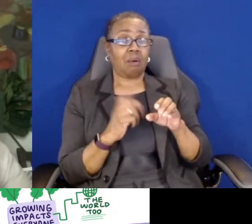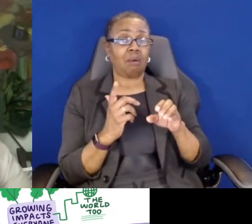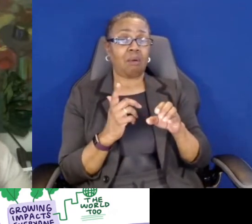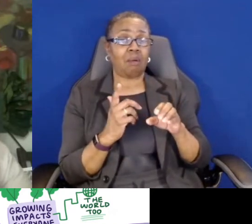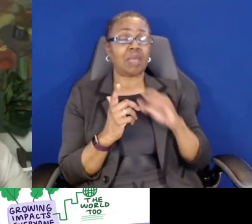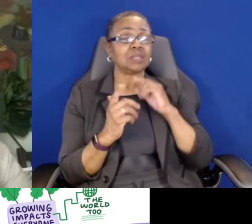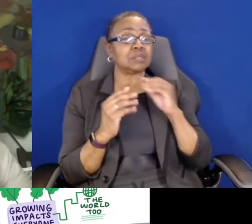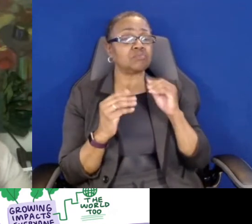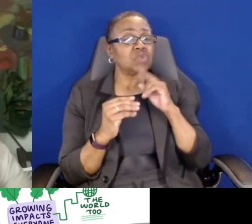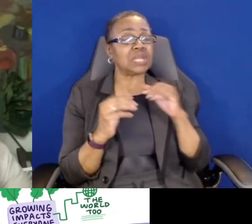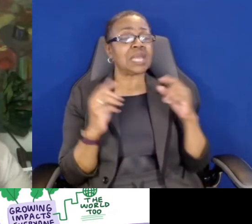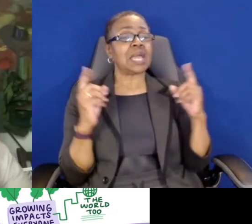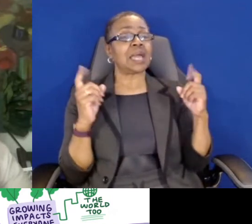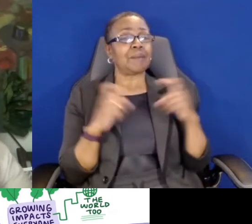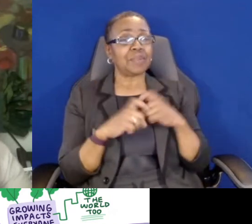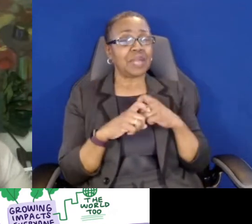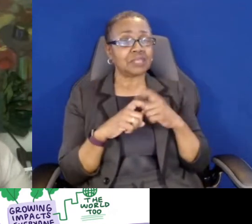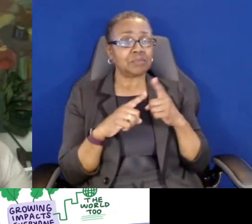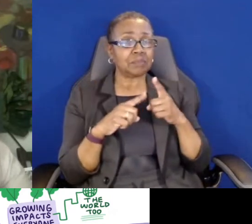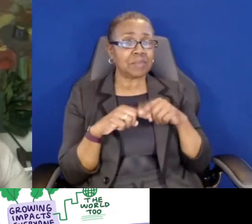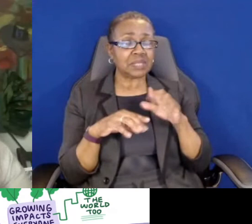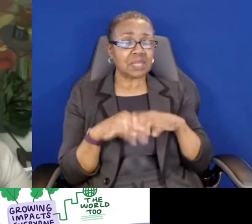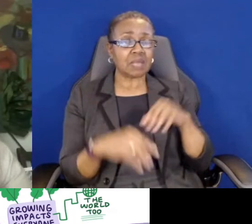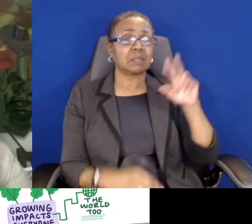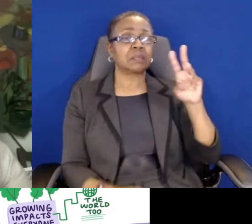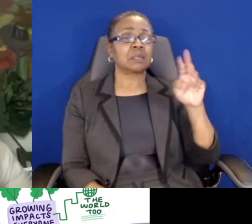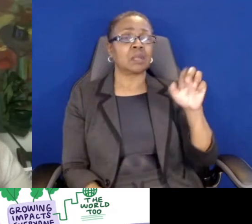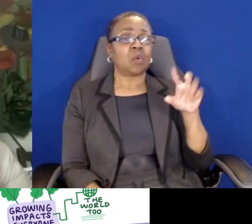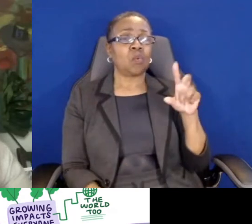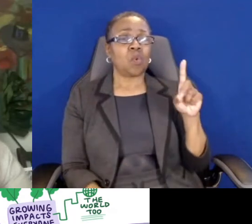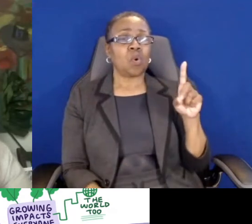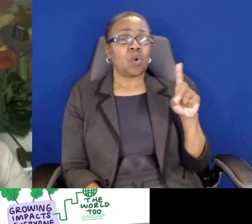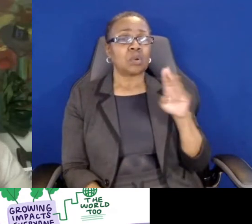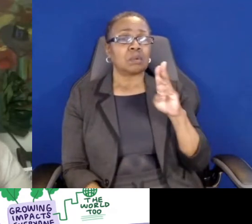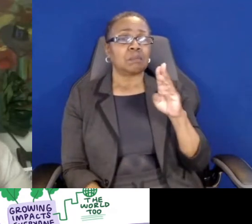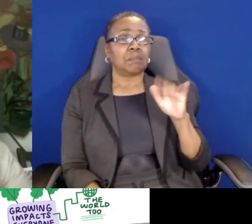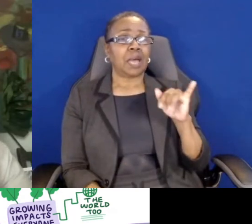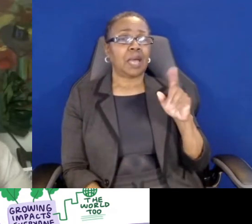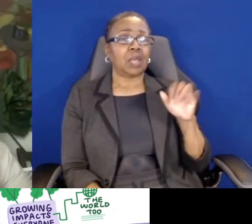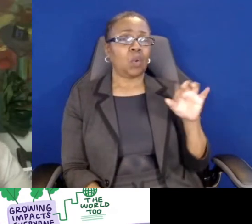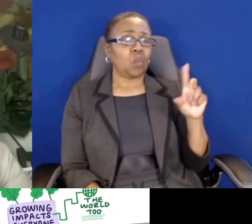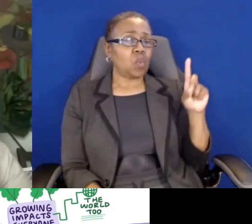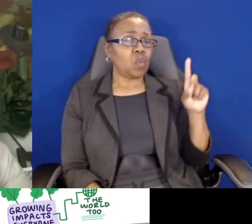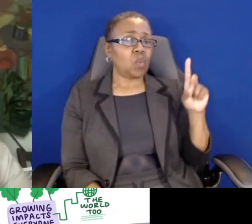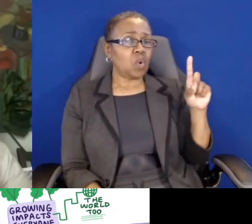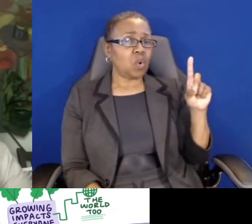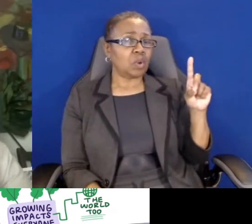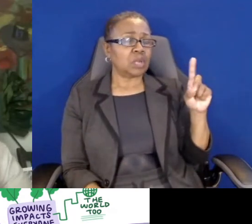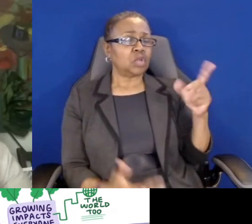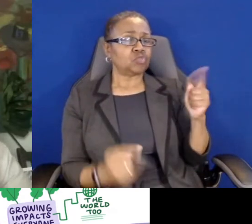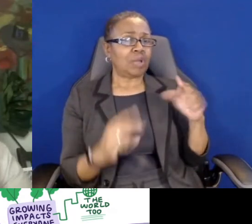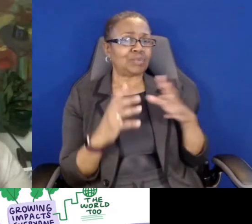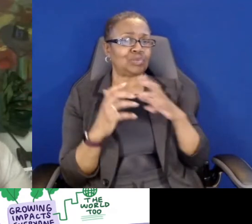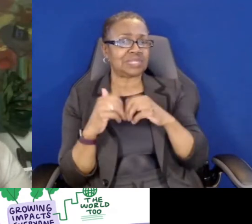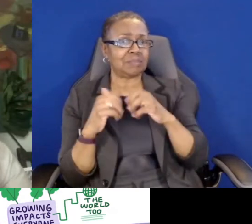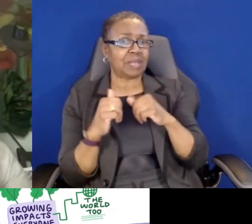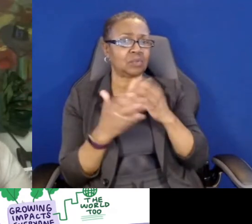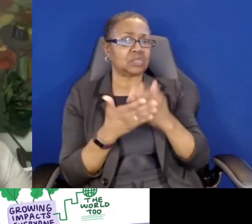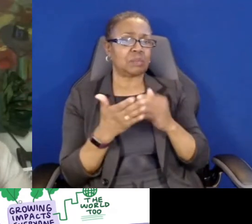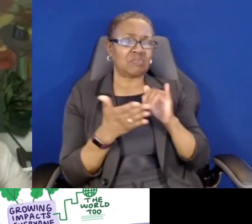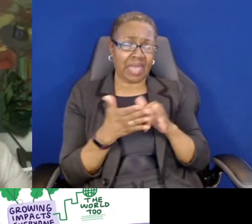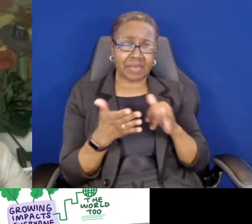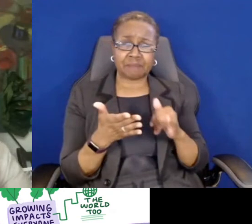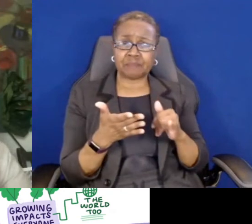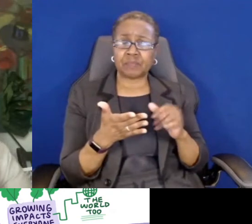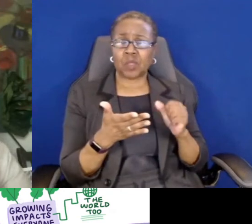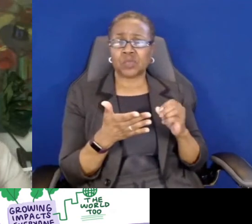complex because it's ward by ward too. So I think that being able to dismantle some of those pieces so that there